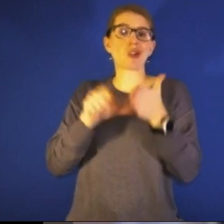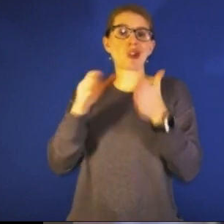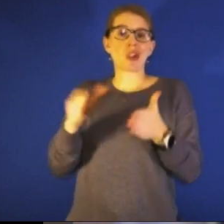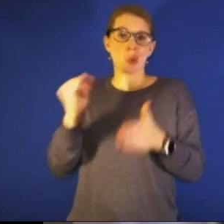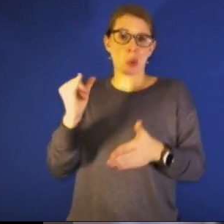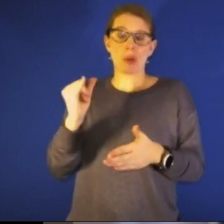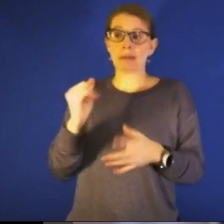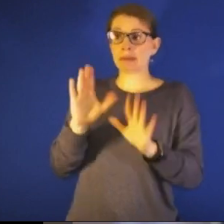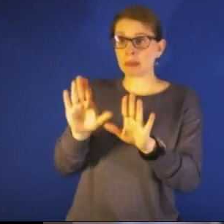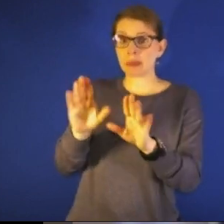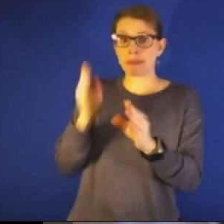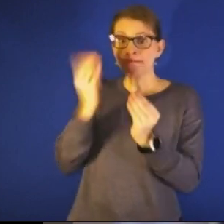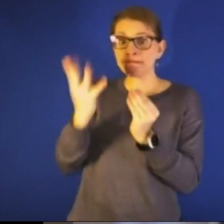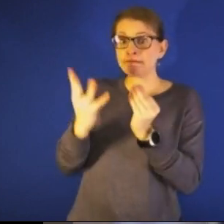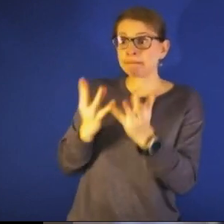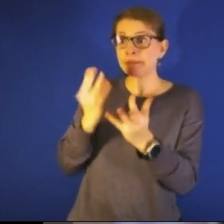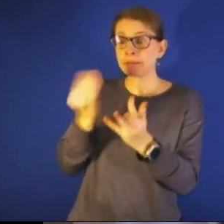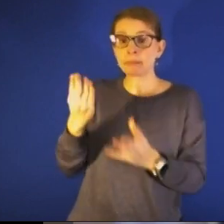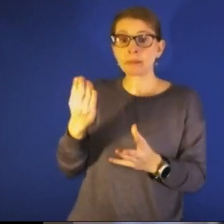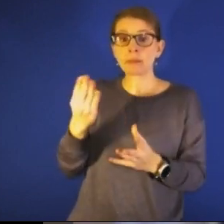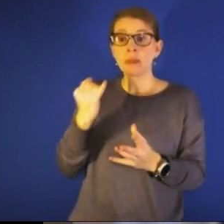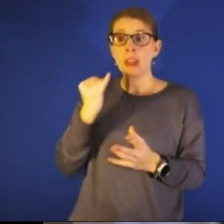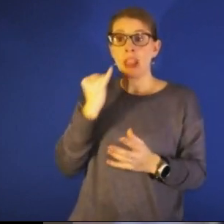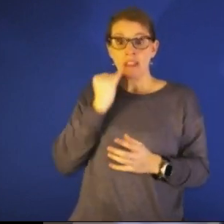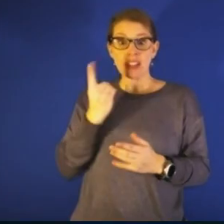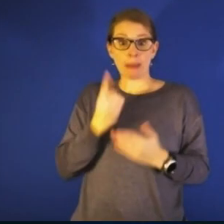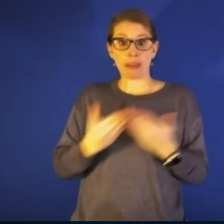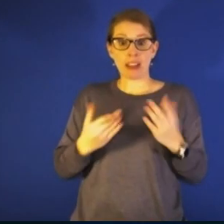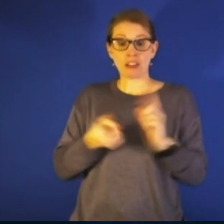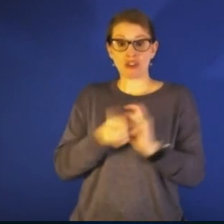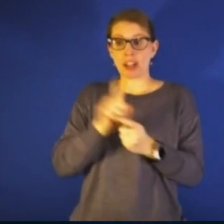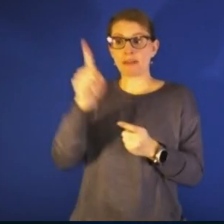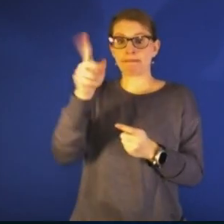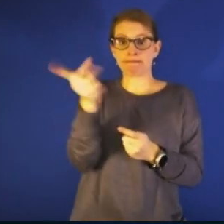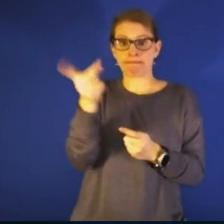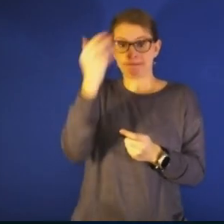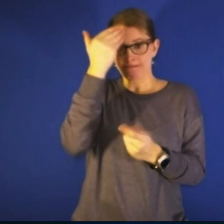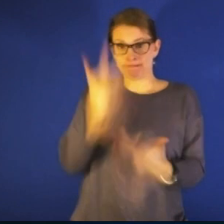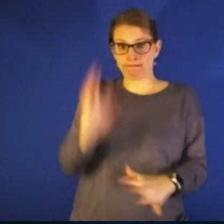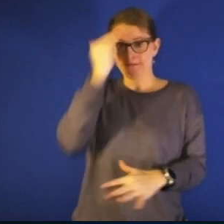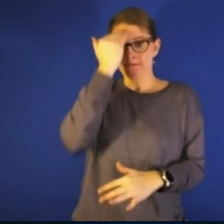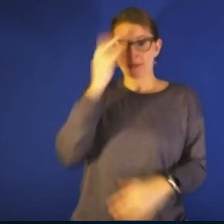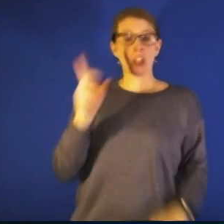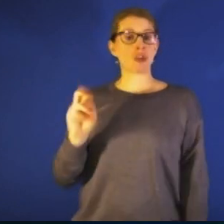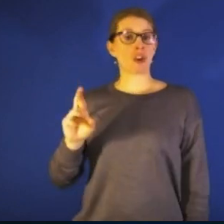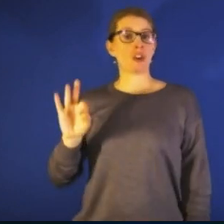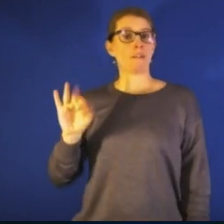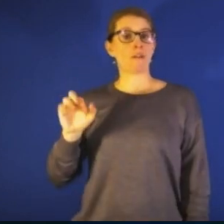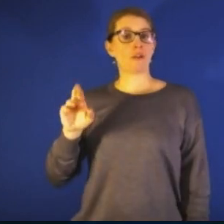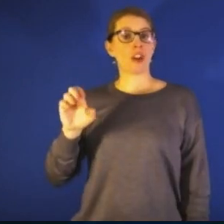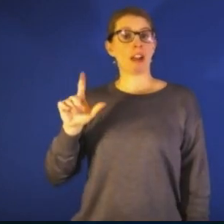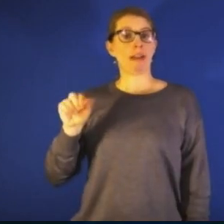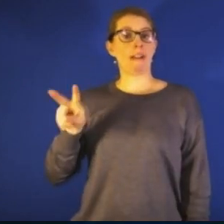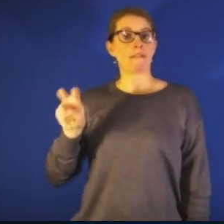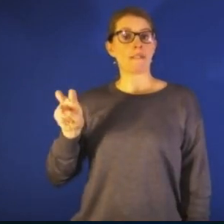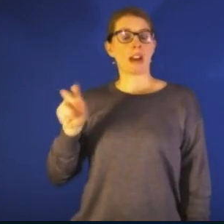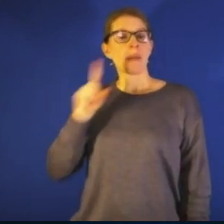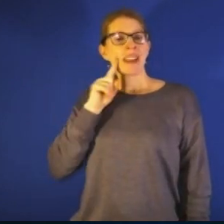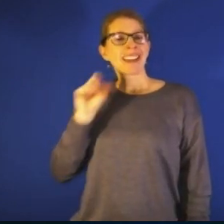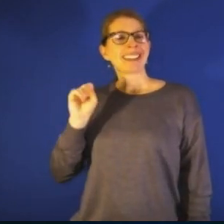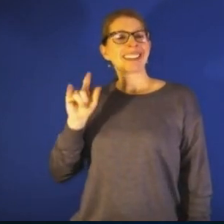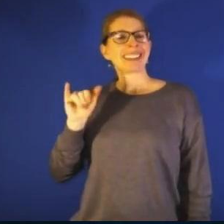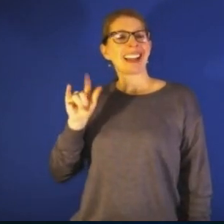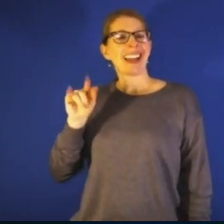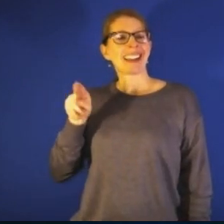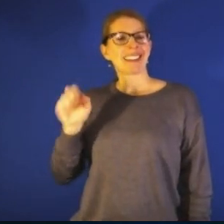ensure that we're staying up to date on their status. Dr. Freelove, I'm thinking Salina, there's not,